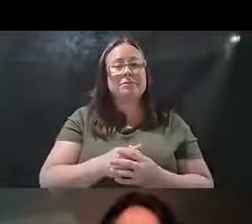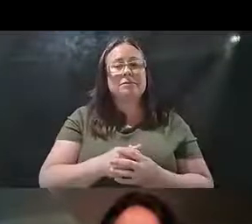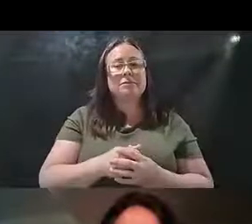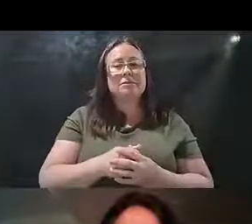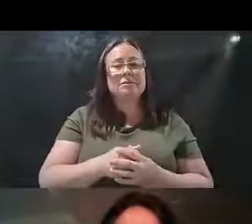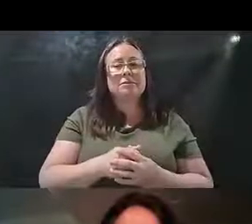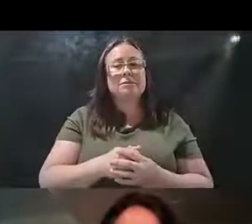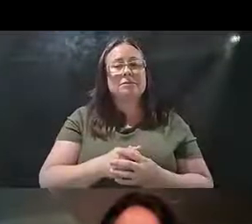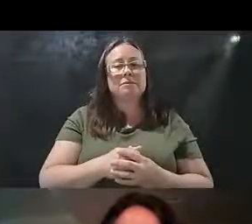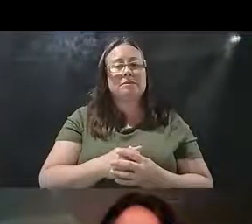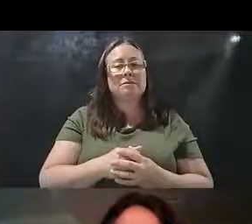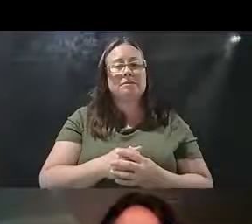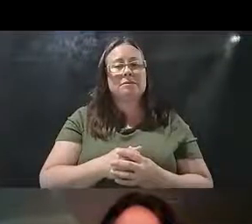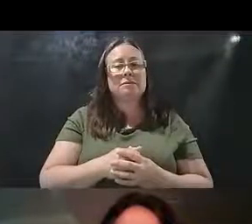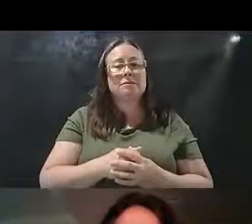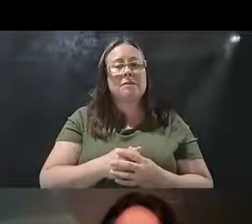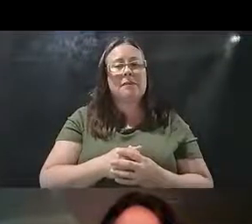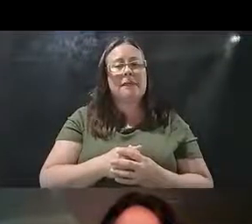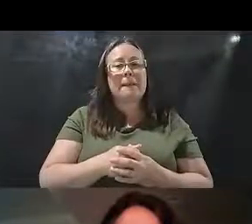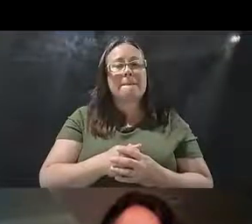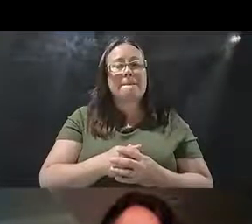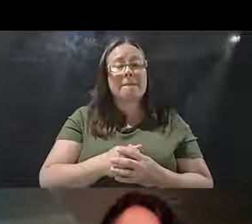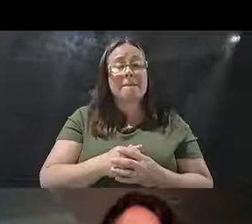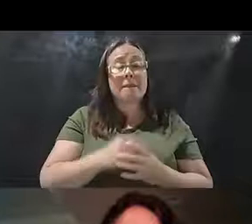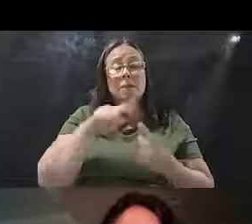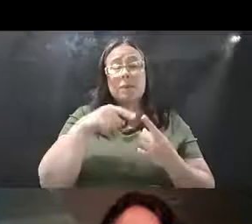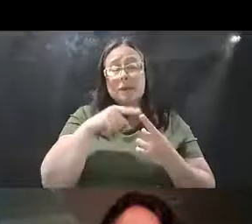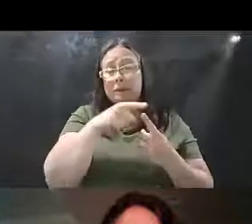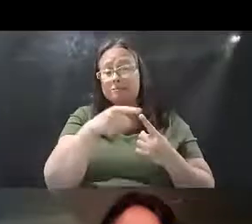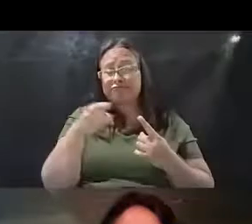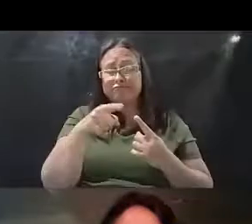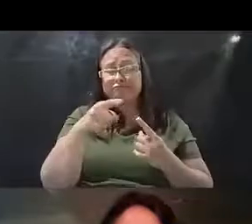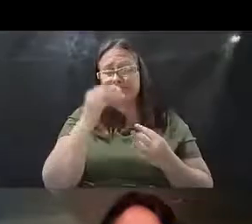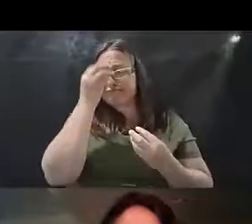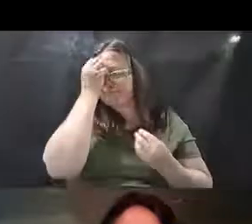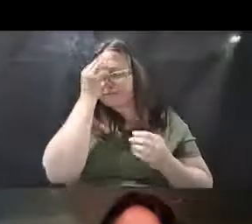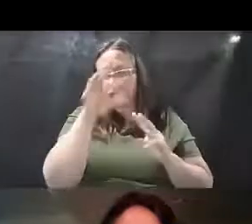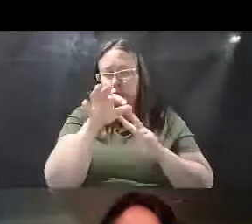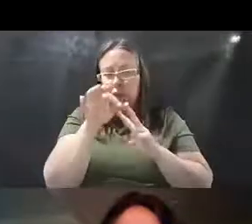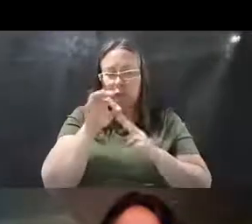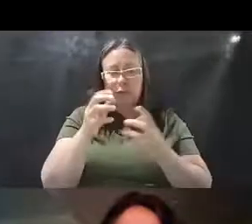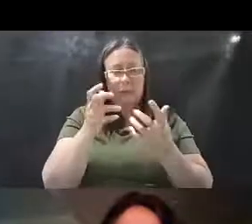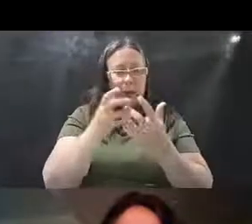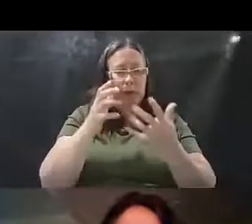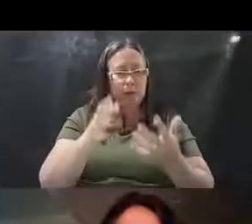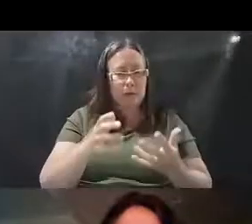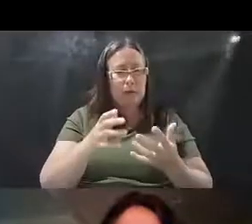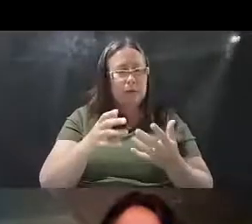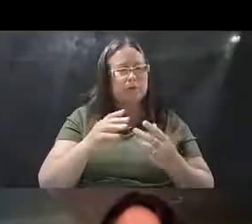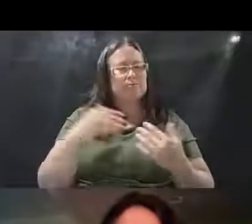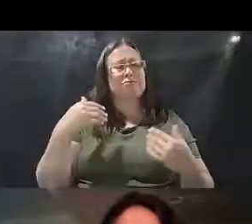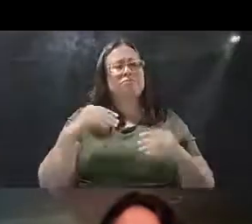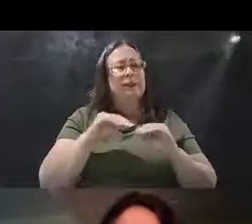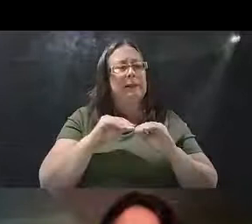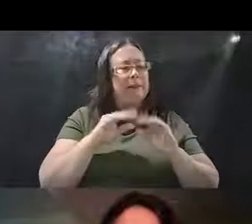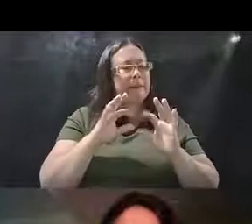in choosing the partner that you will spend the rest of your life with is obviously very important.